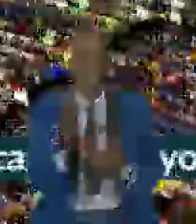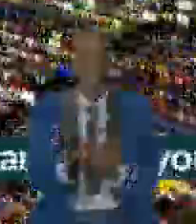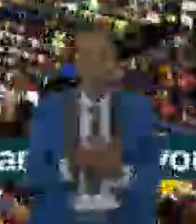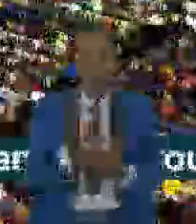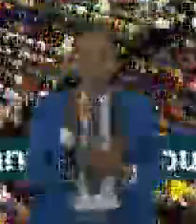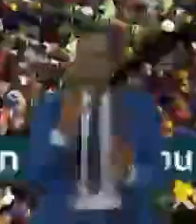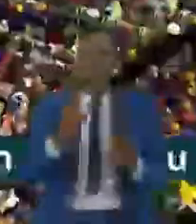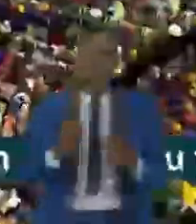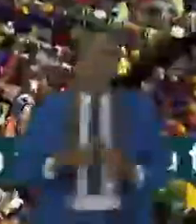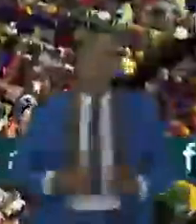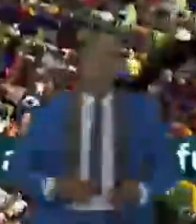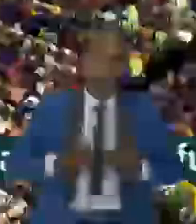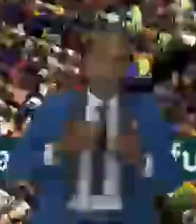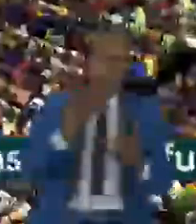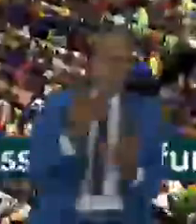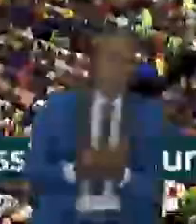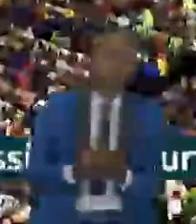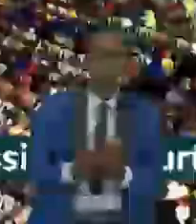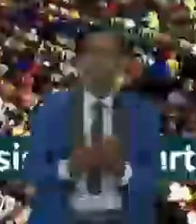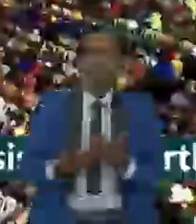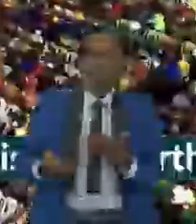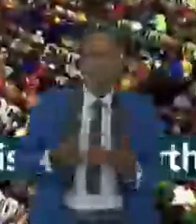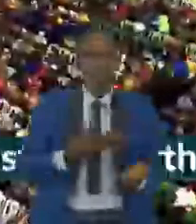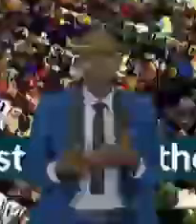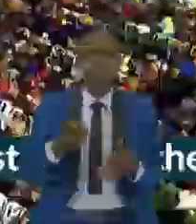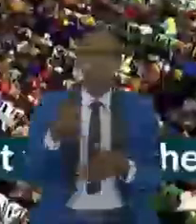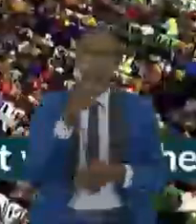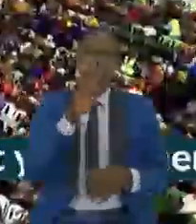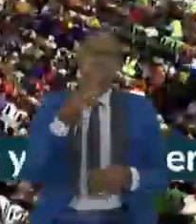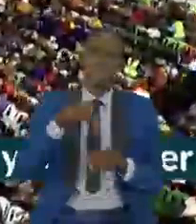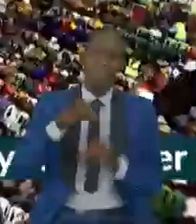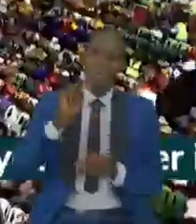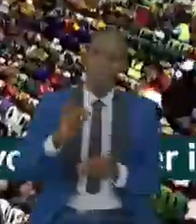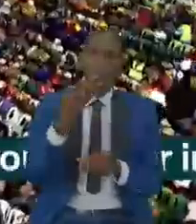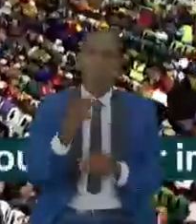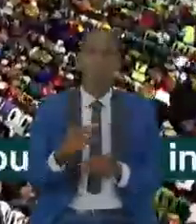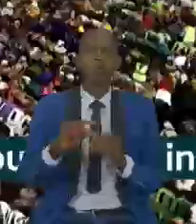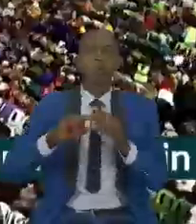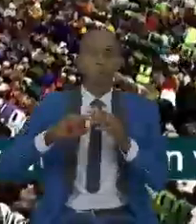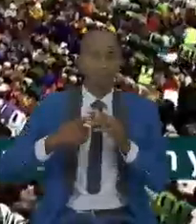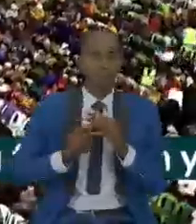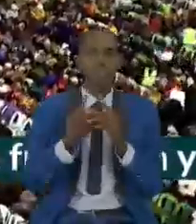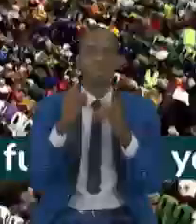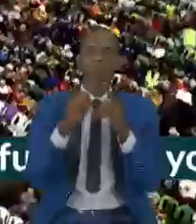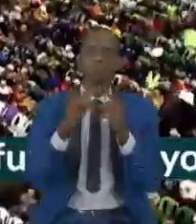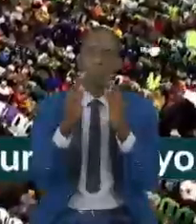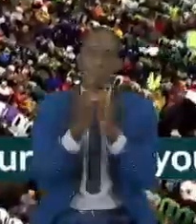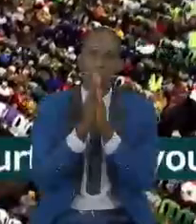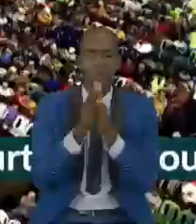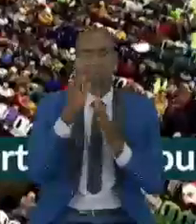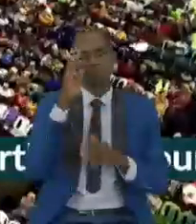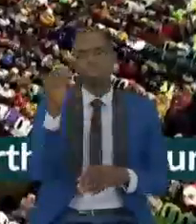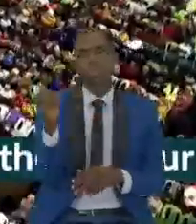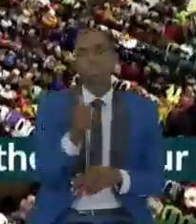If you are waving at me, do it properly so that, thank you very much. I can see this middle. Now,